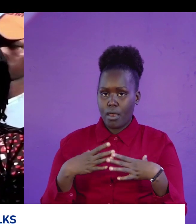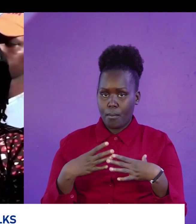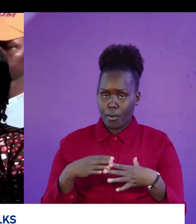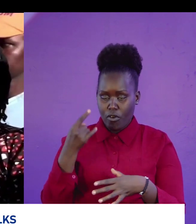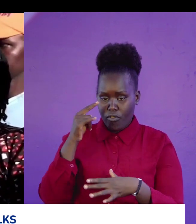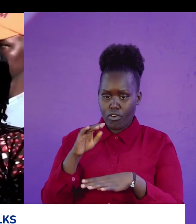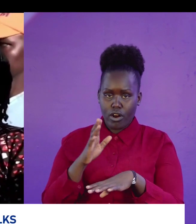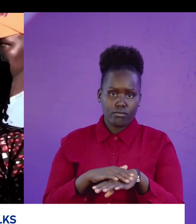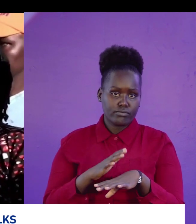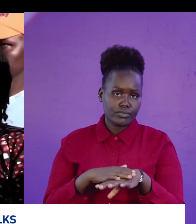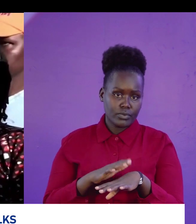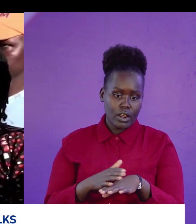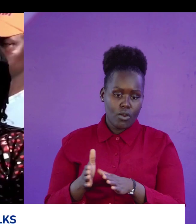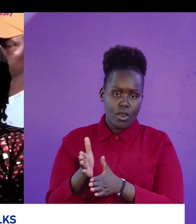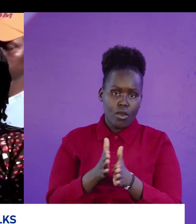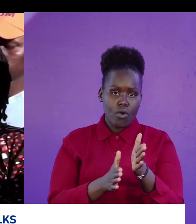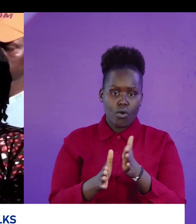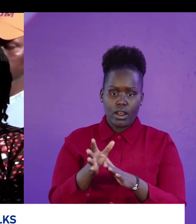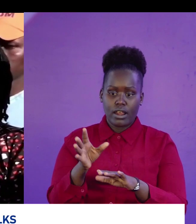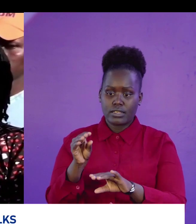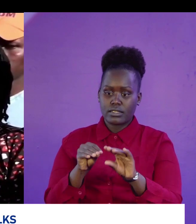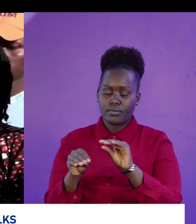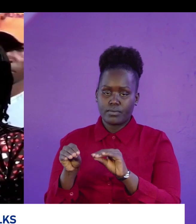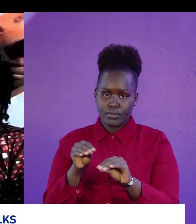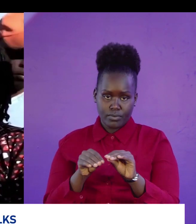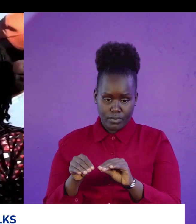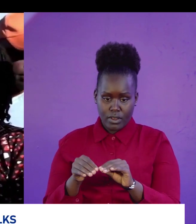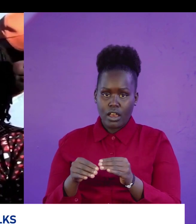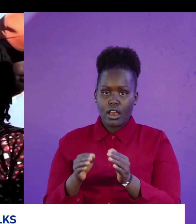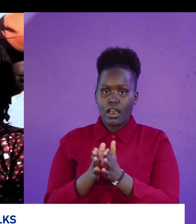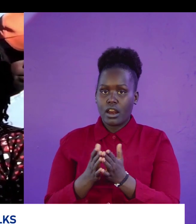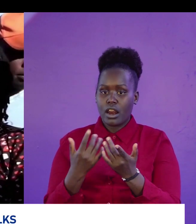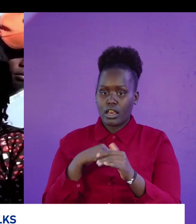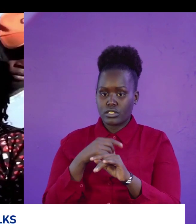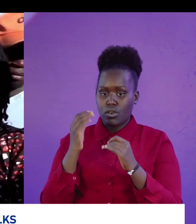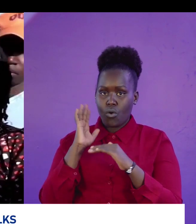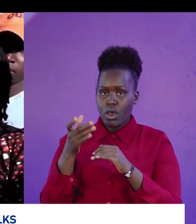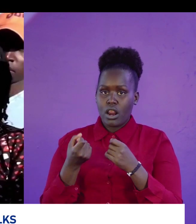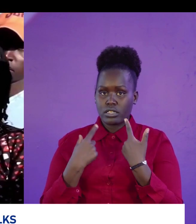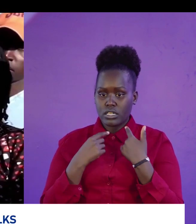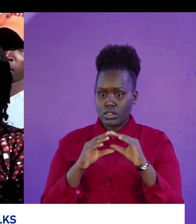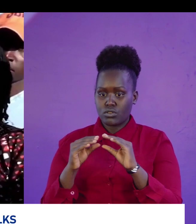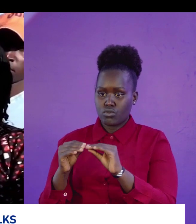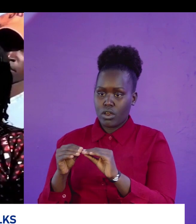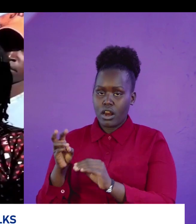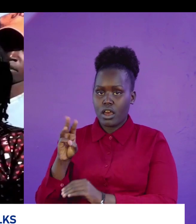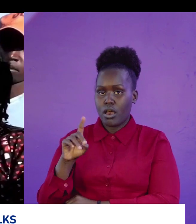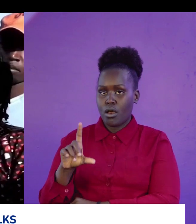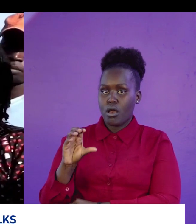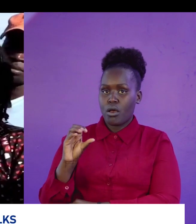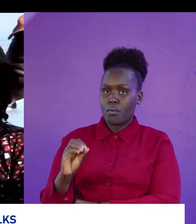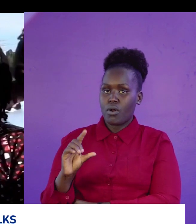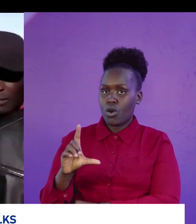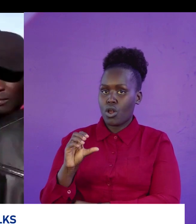a very organized election, na tutaelewana, tukaenda mlolongo, na